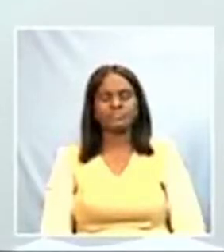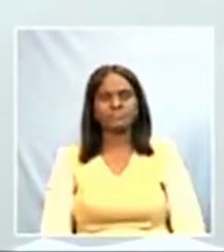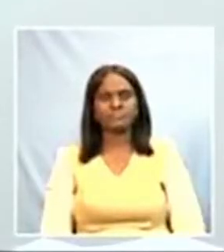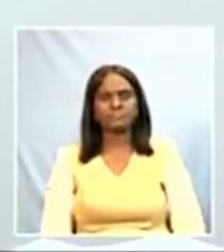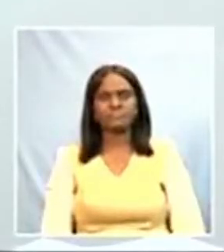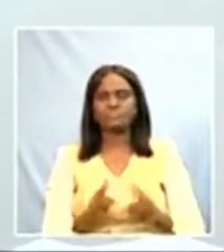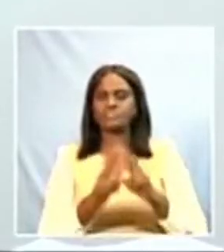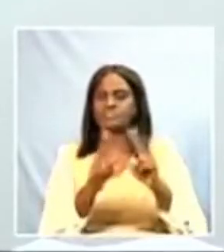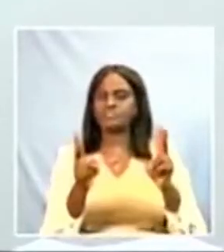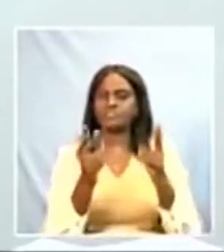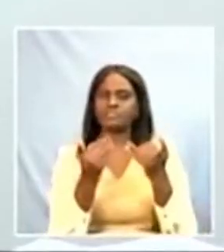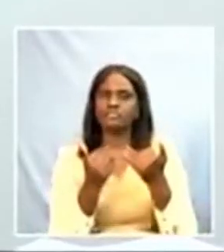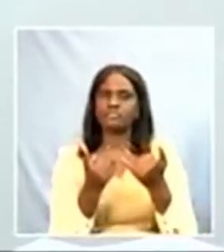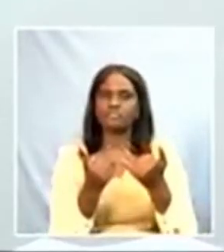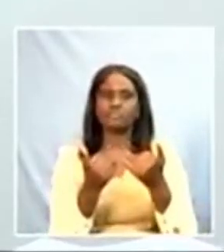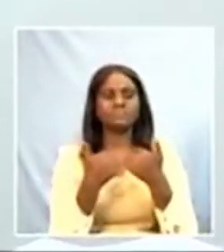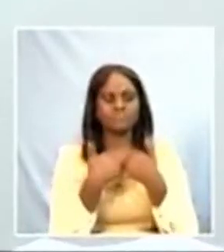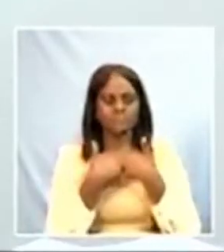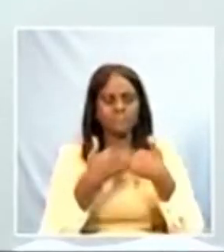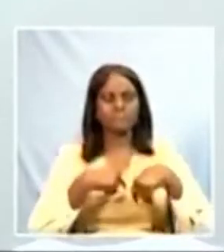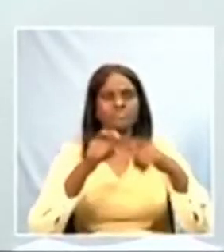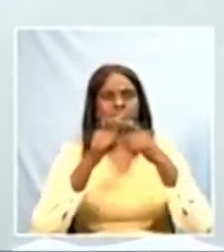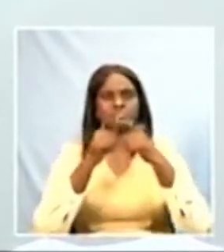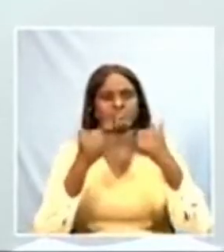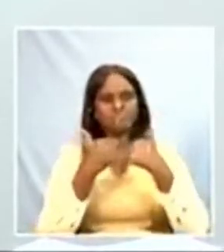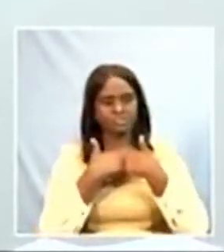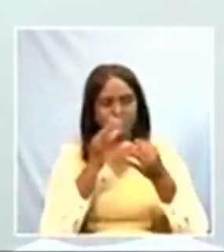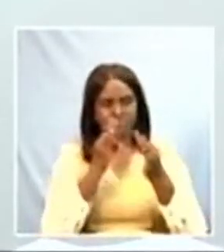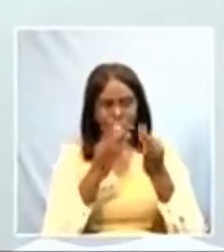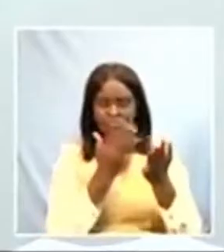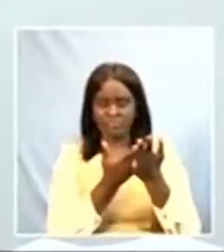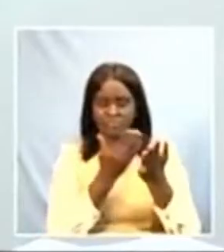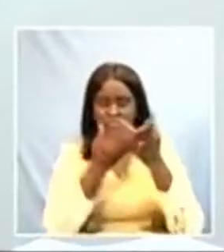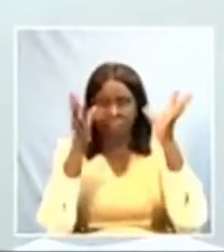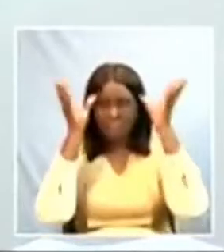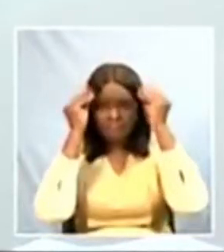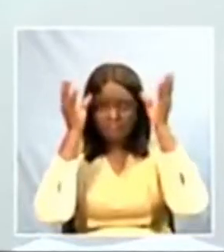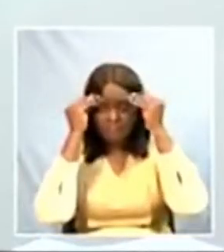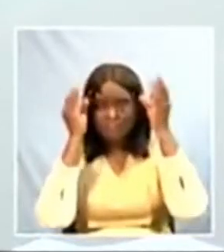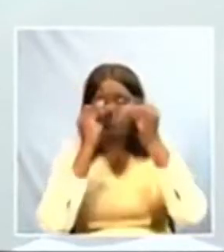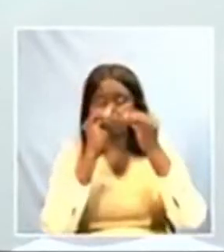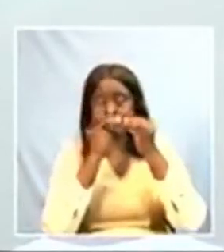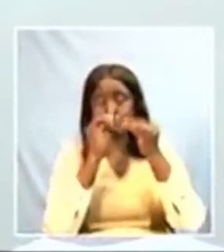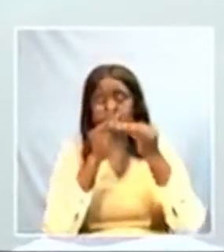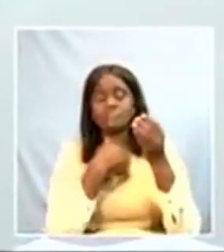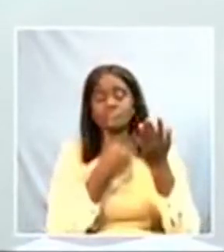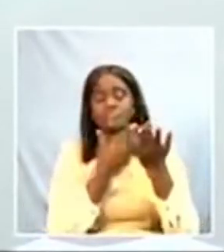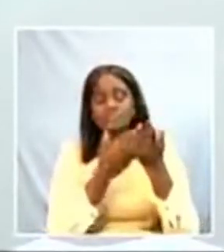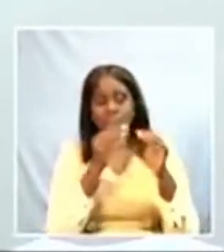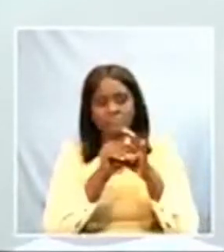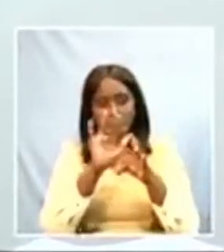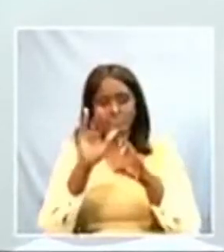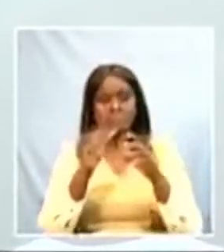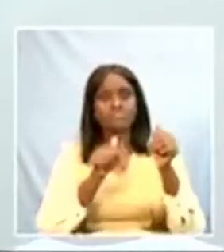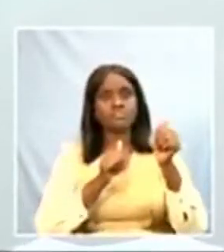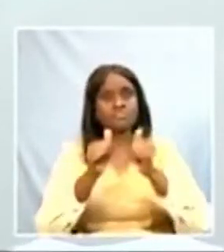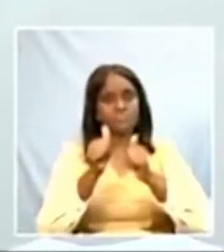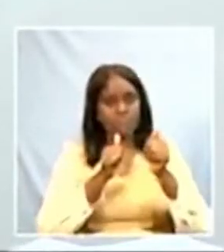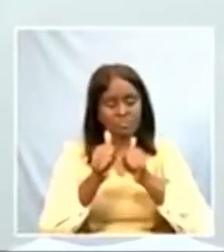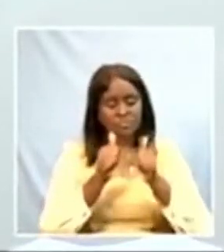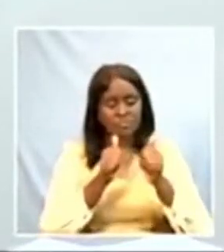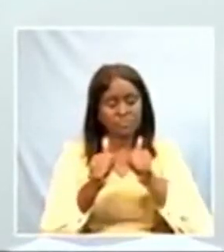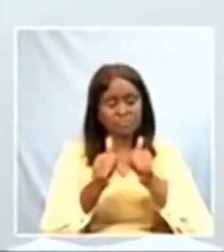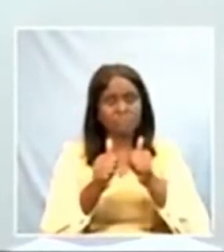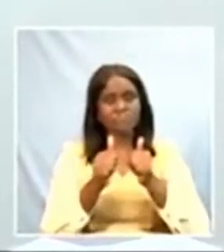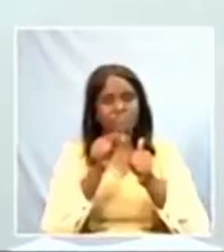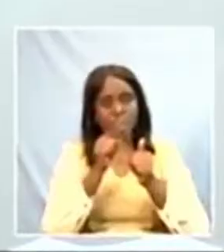So, we have a challenge. If these technocrats in the